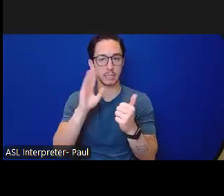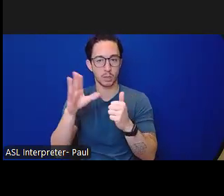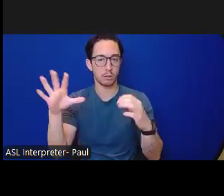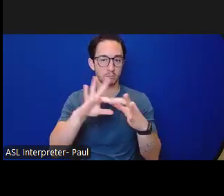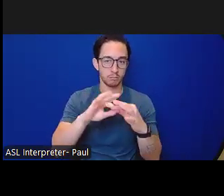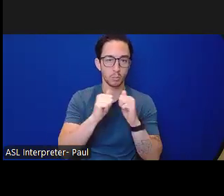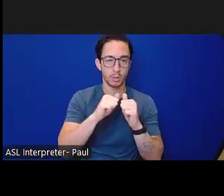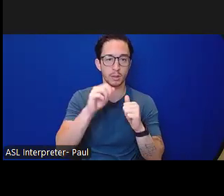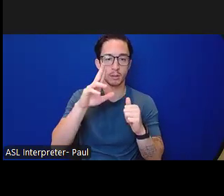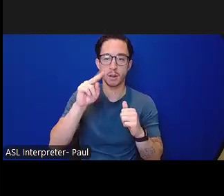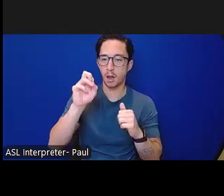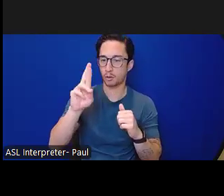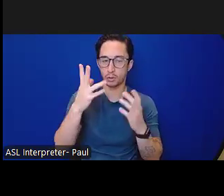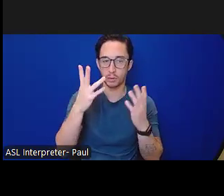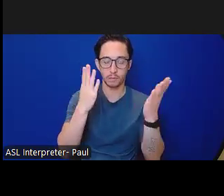underserved populations.